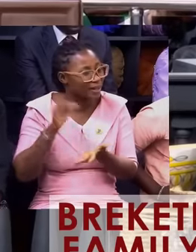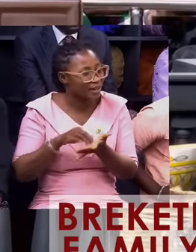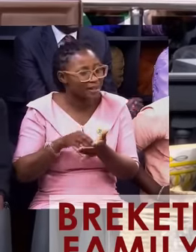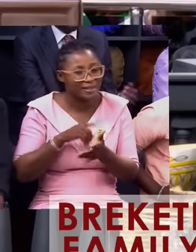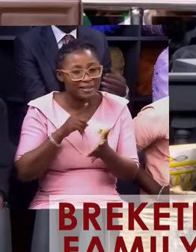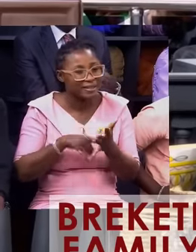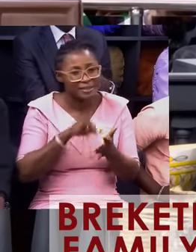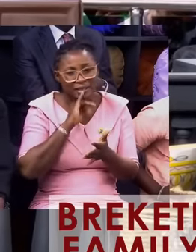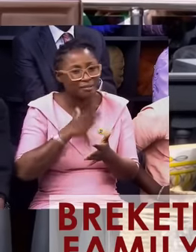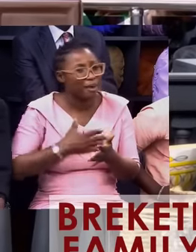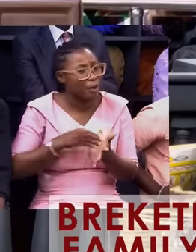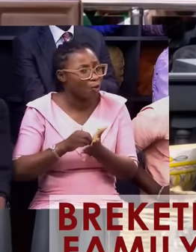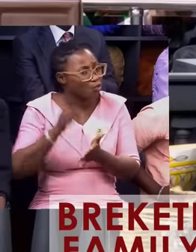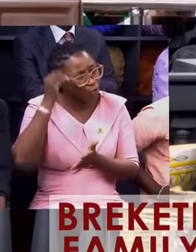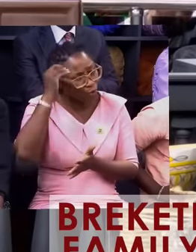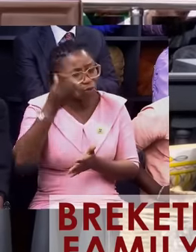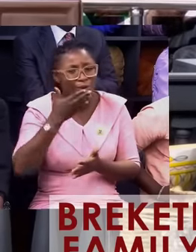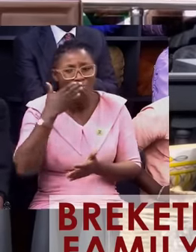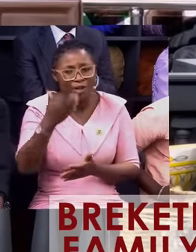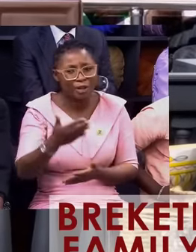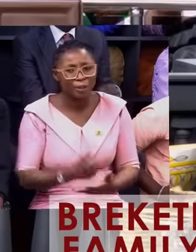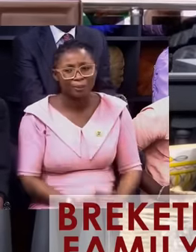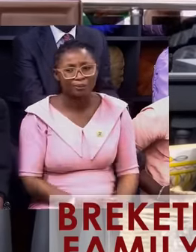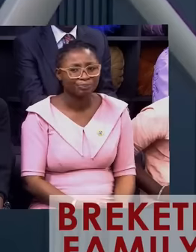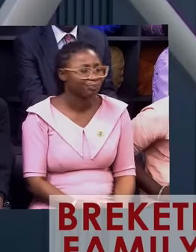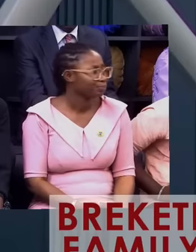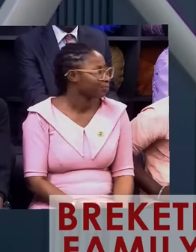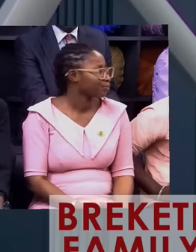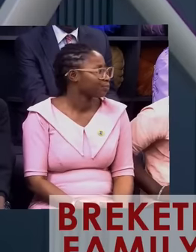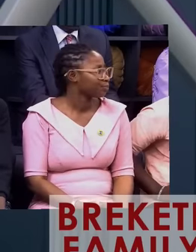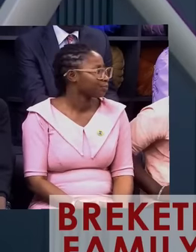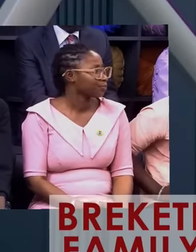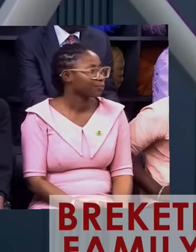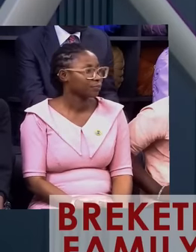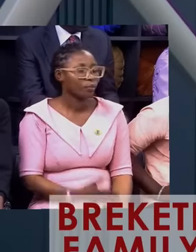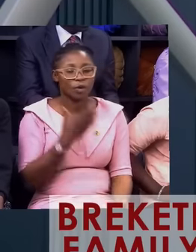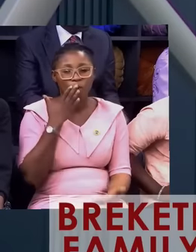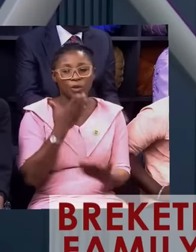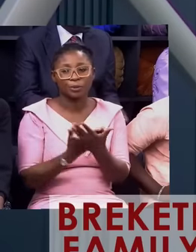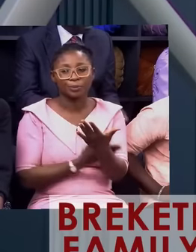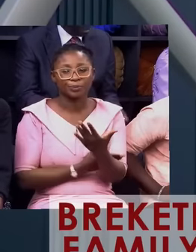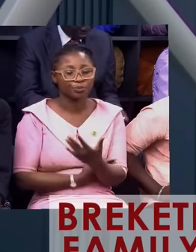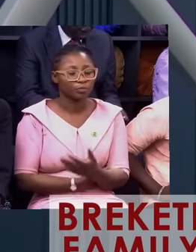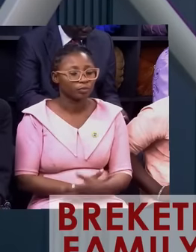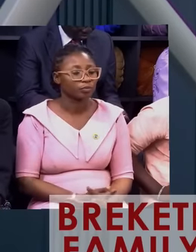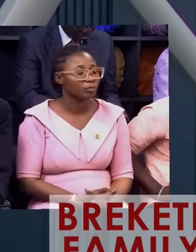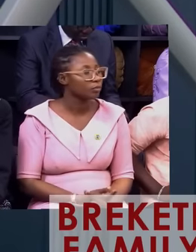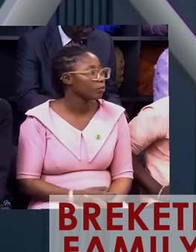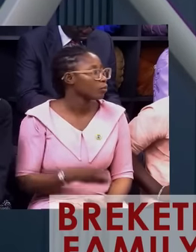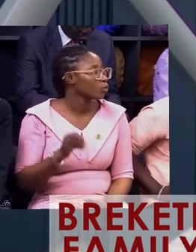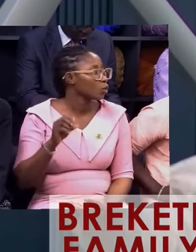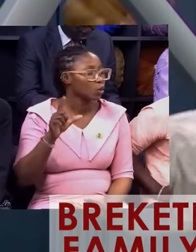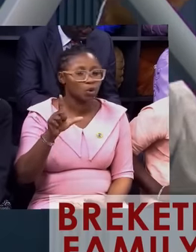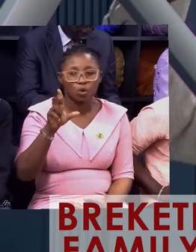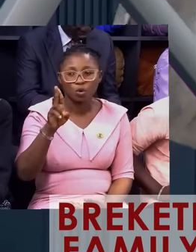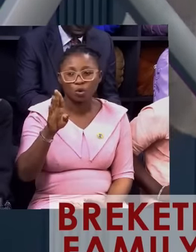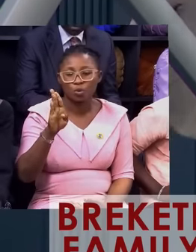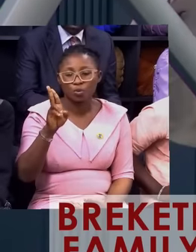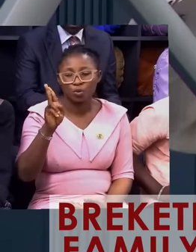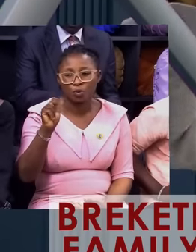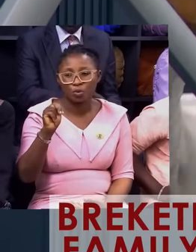own opinion thank you very much sir thank you very much hello good morning so want